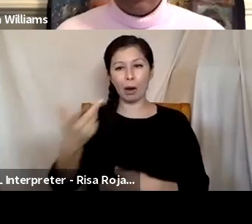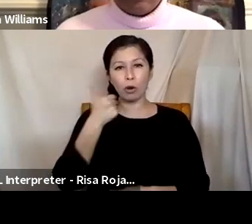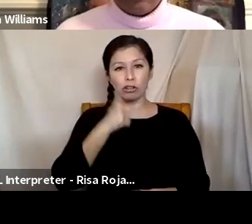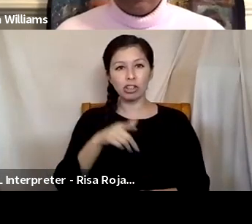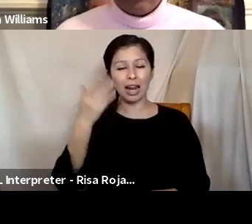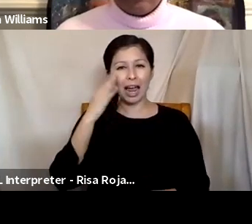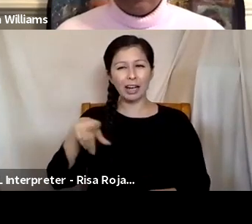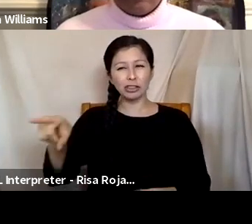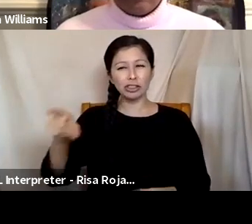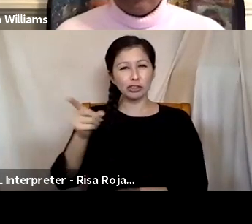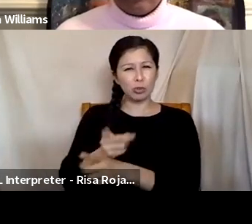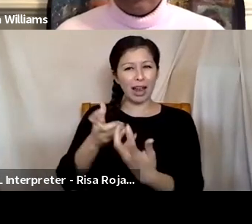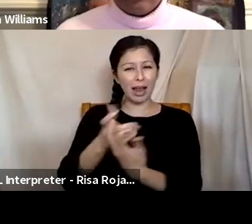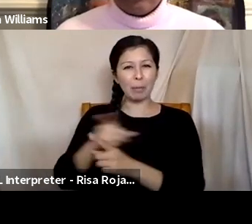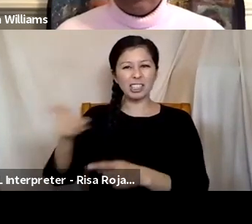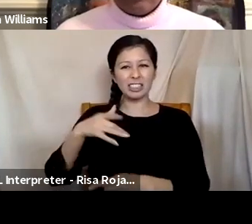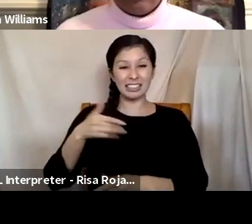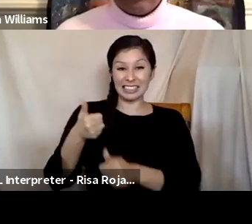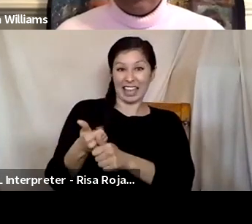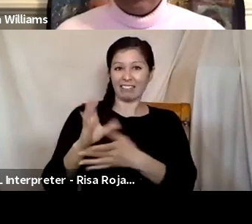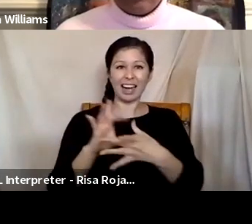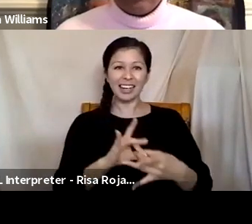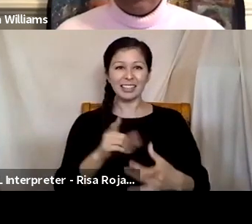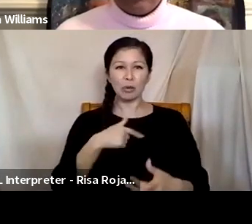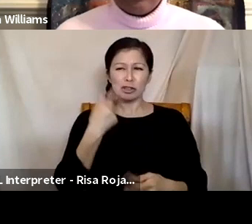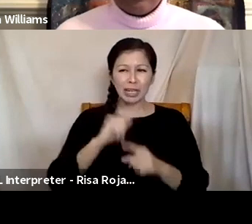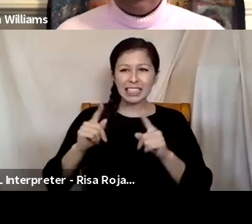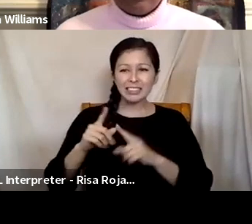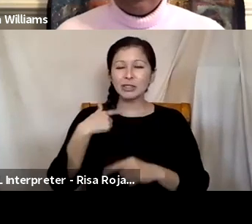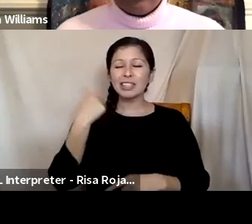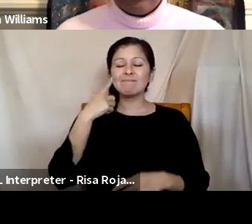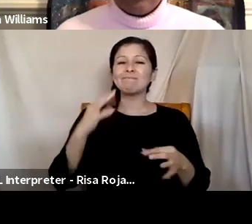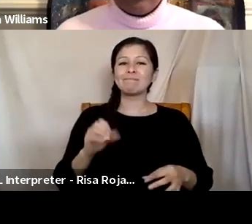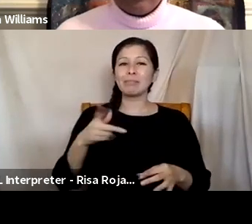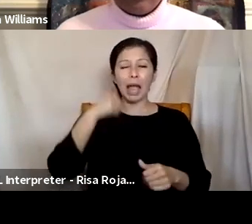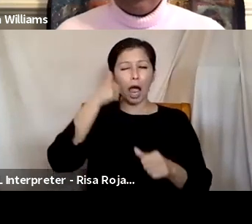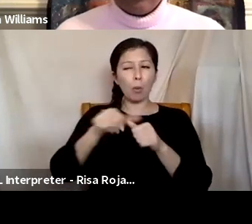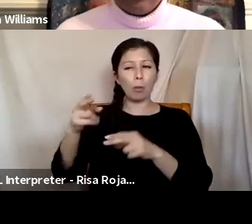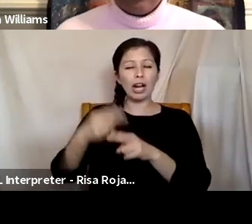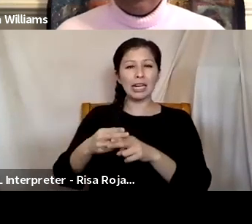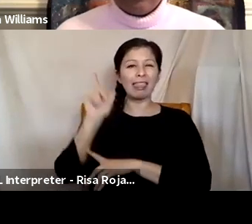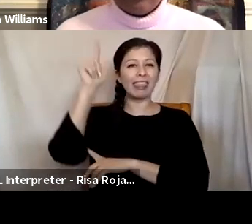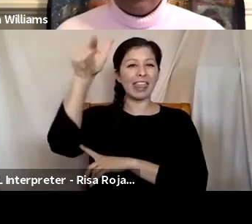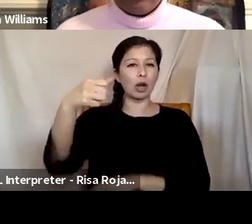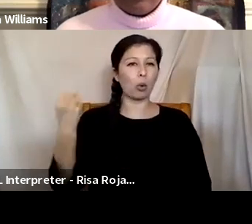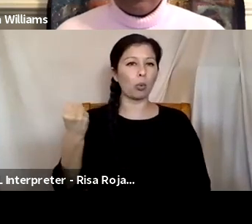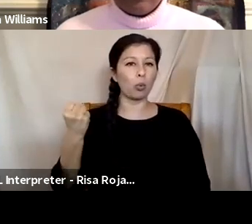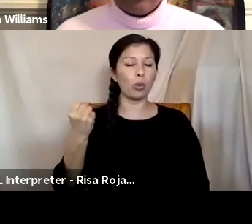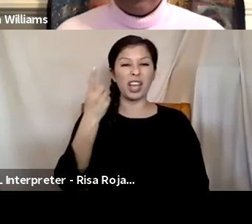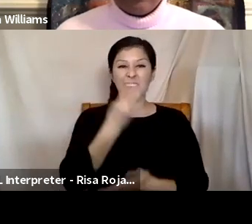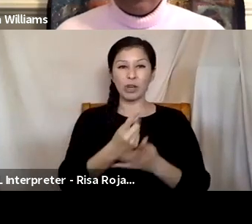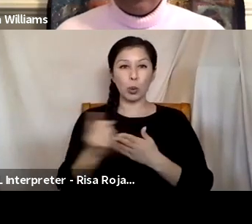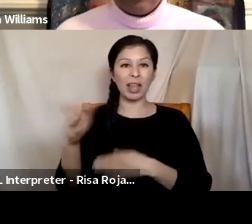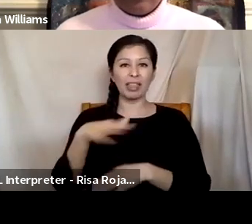knew she should be right, but she just couldn't connect. We tried some stuff. I was like, okay, I'll remember you down the line. A couple weeks